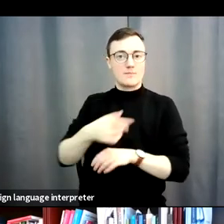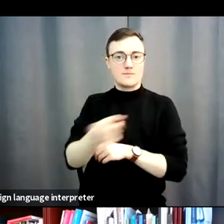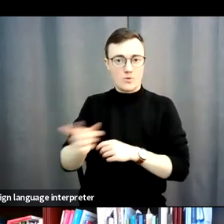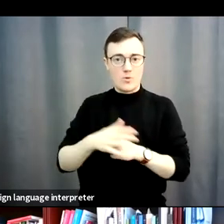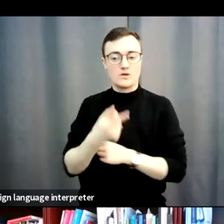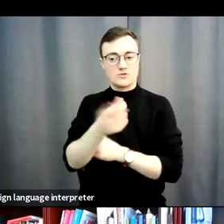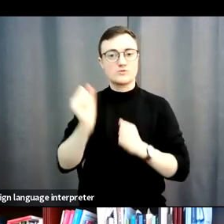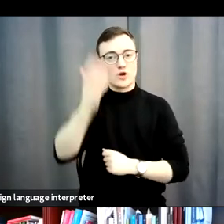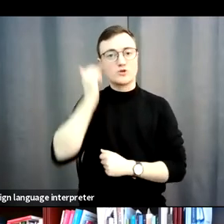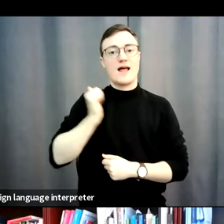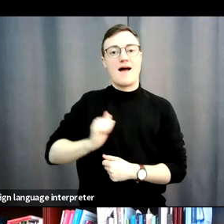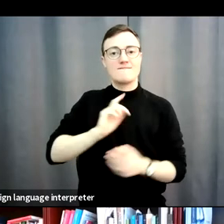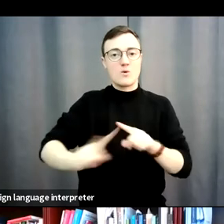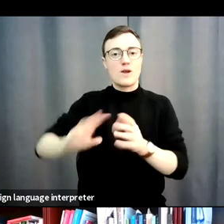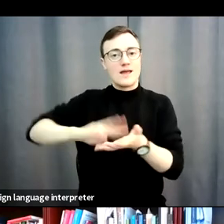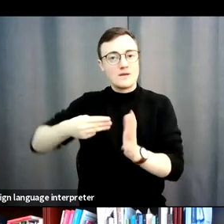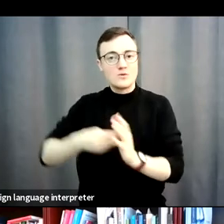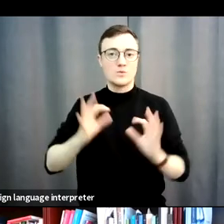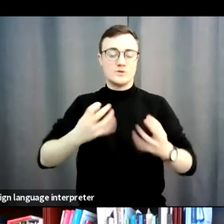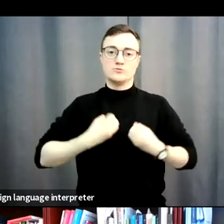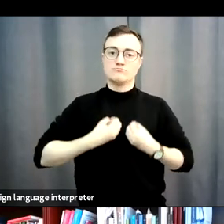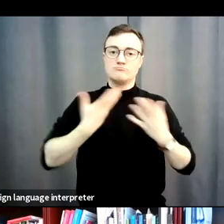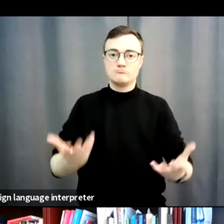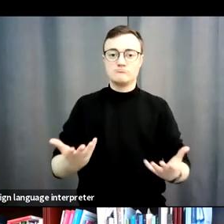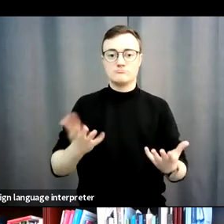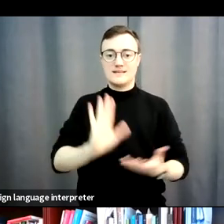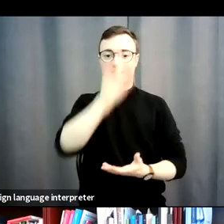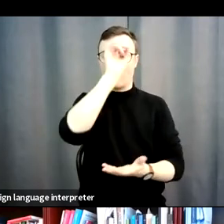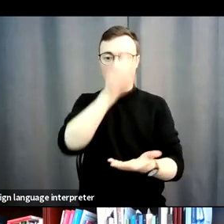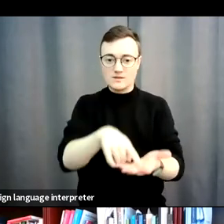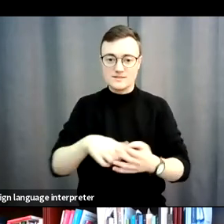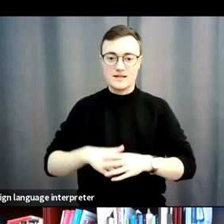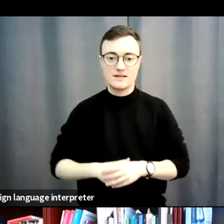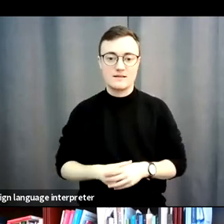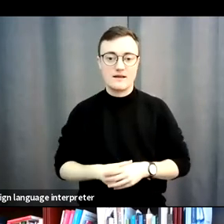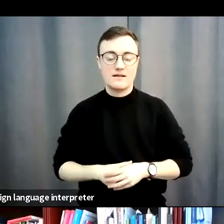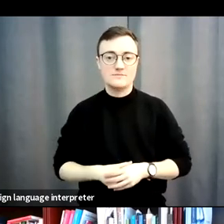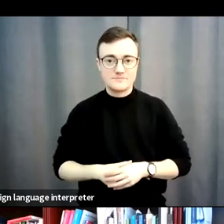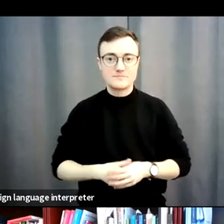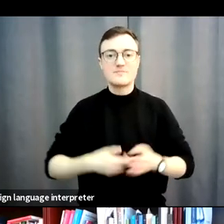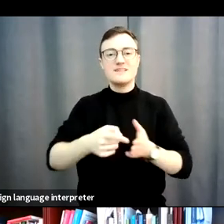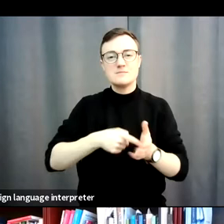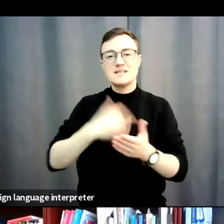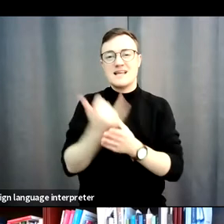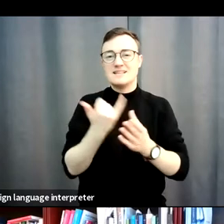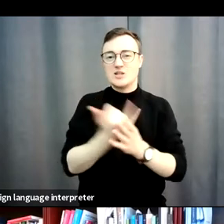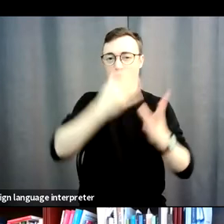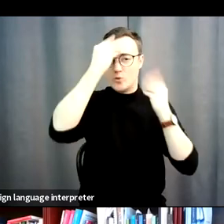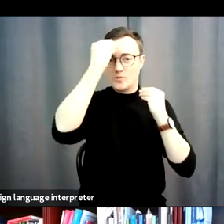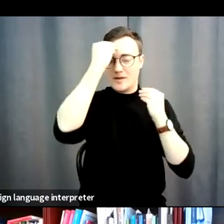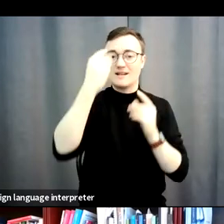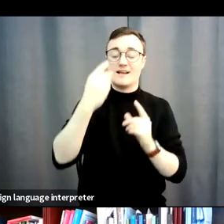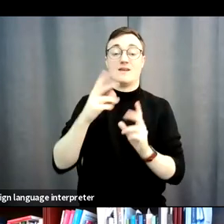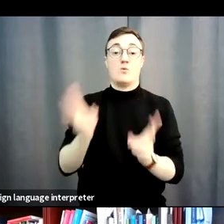to express their views. And the, particularly in education, and the